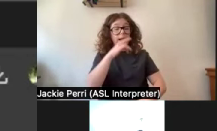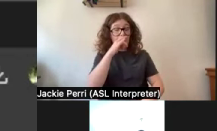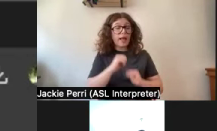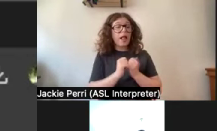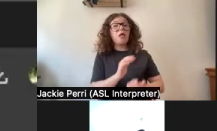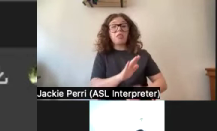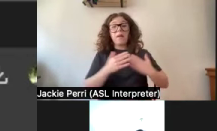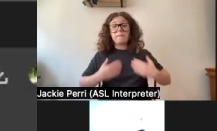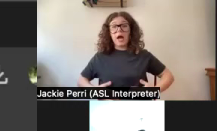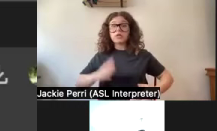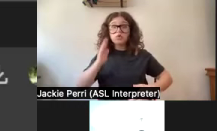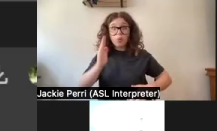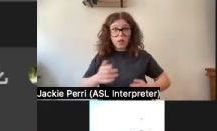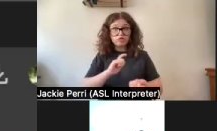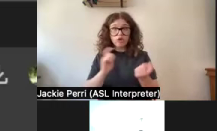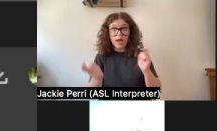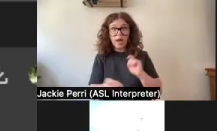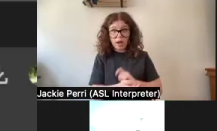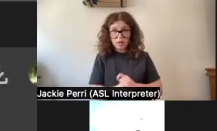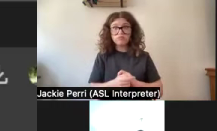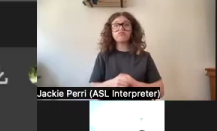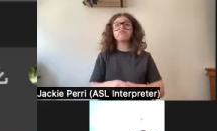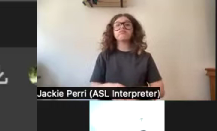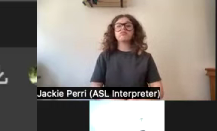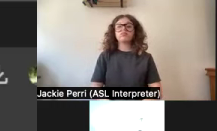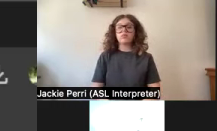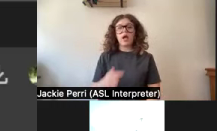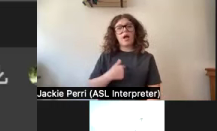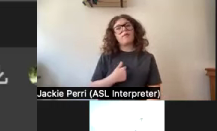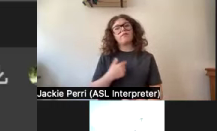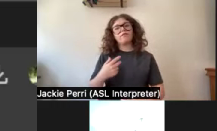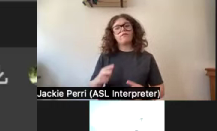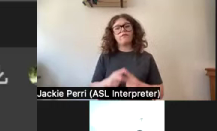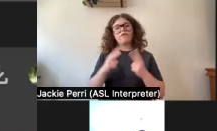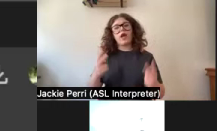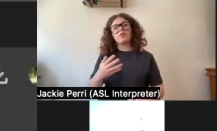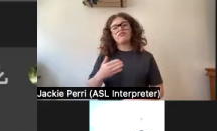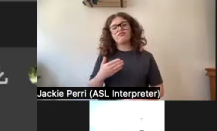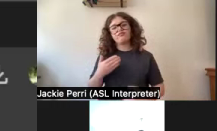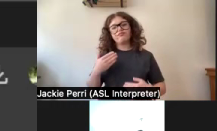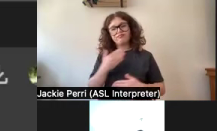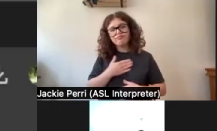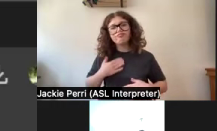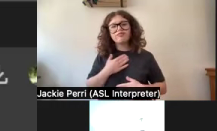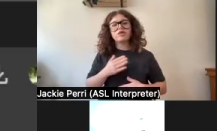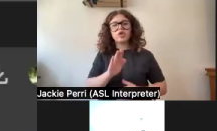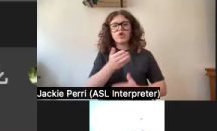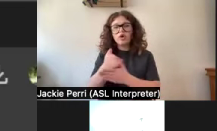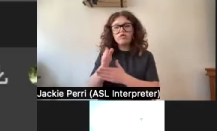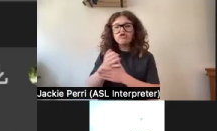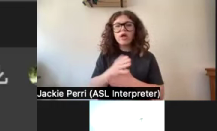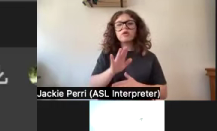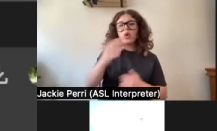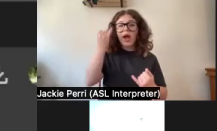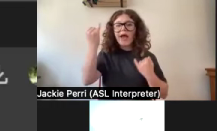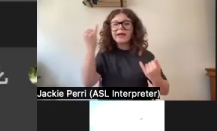mucho changing. And I'm very thankful lo que for compartieron, por los what you pensamientos shared, y your feliz ideas. platicarlo. And Carla,